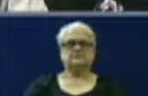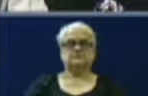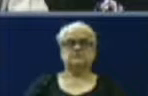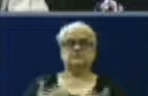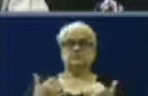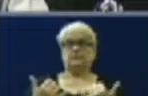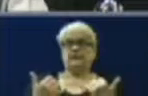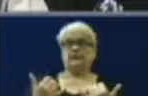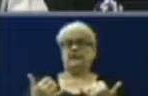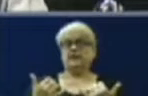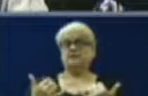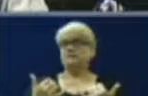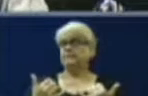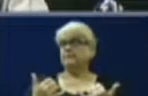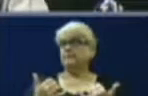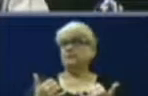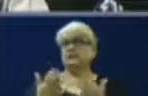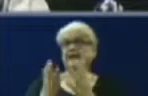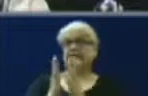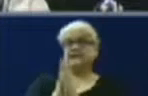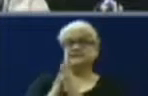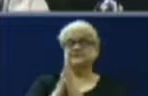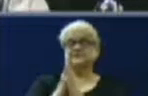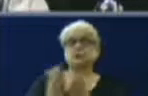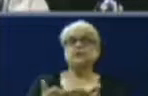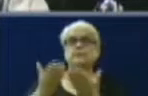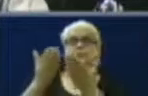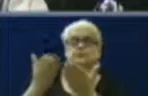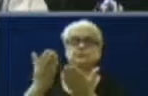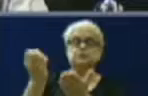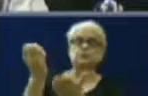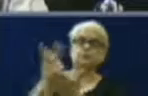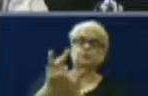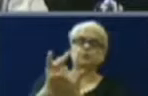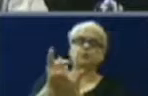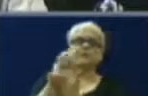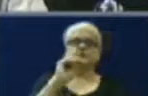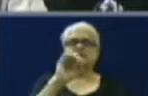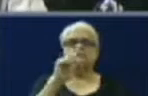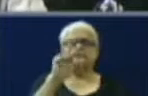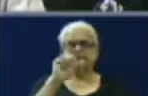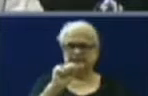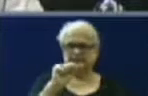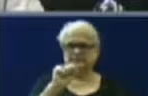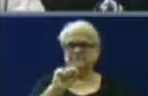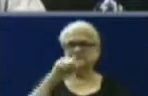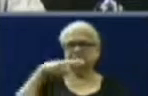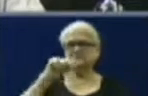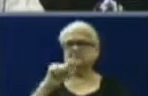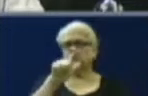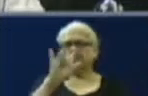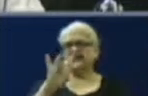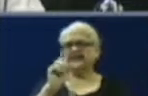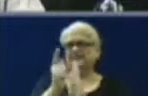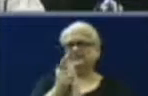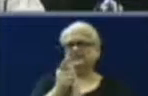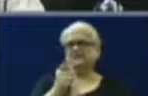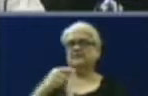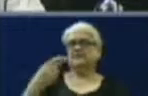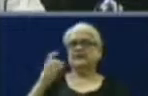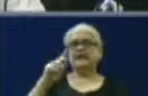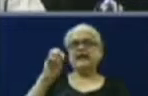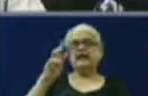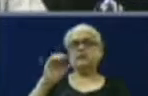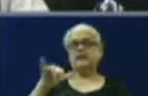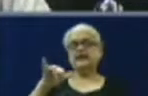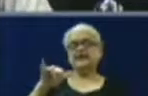I would entertain a motion to approve the minutes of the September 28th meeting. Mr. Hadaway moves. Is there a second?